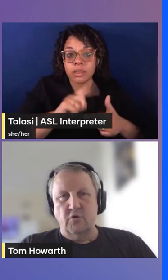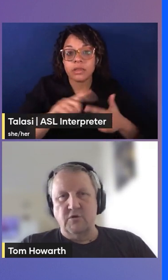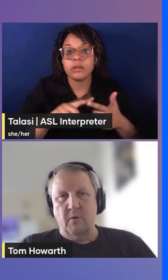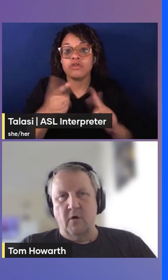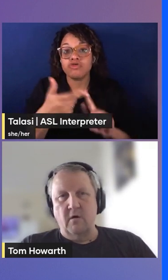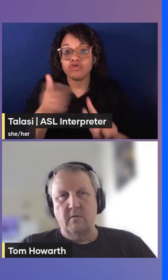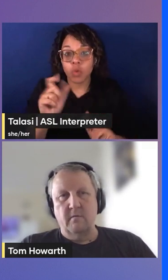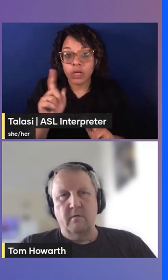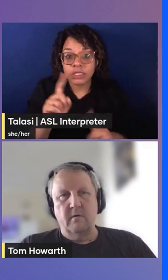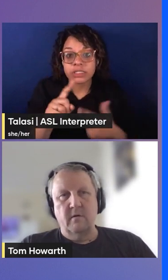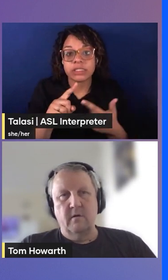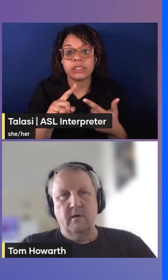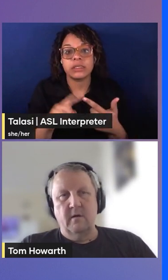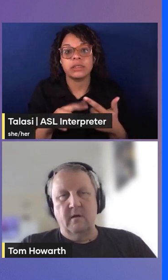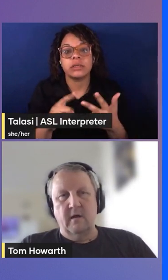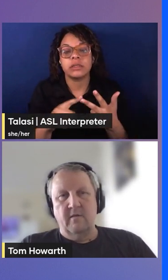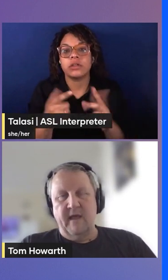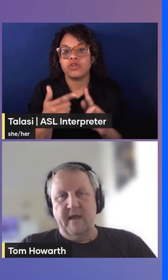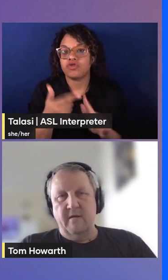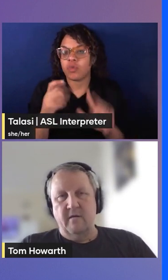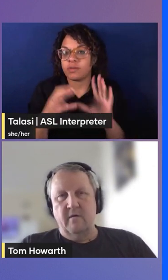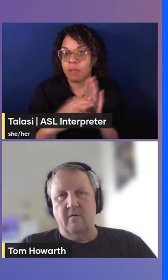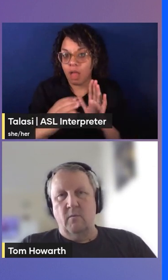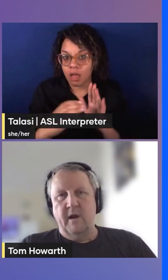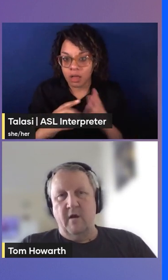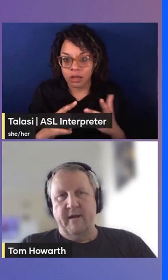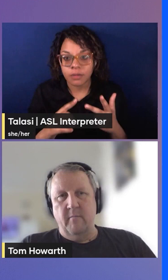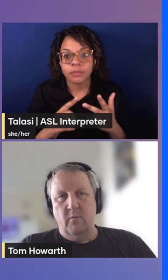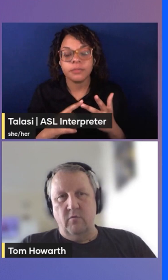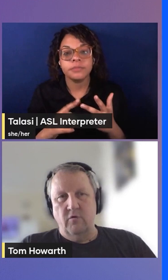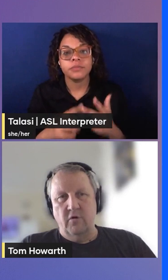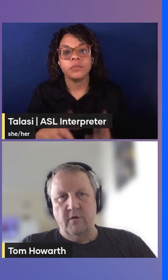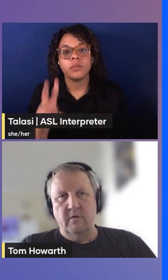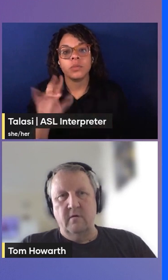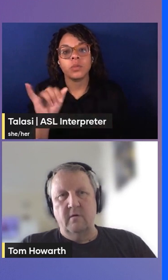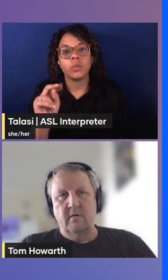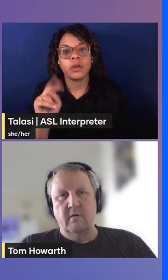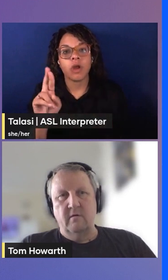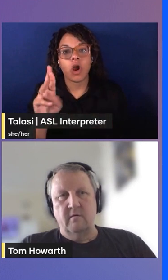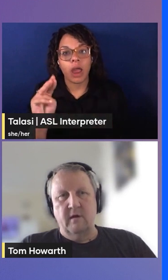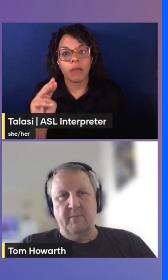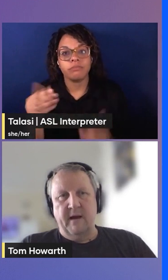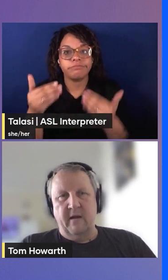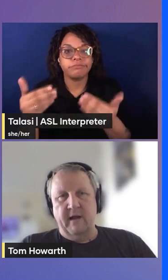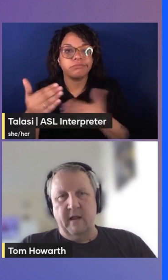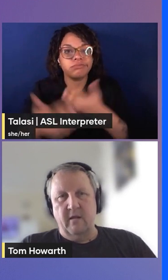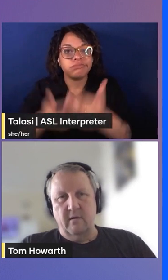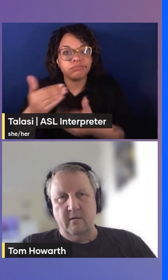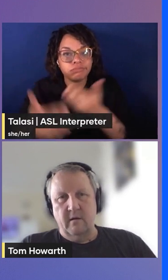our source block, and then WinRM will run